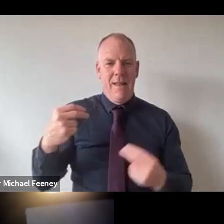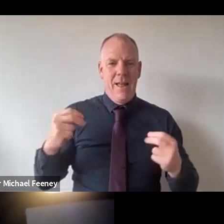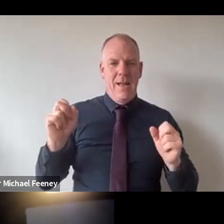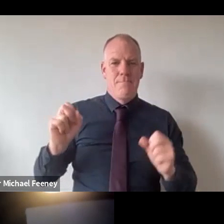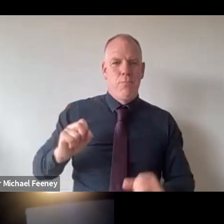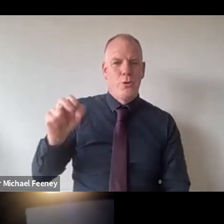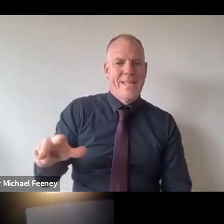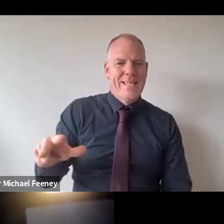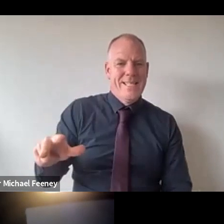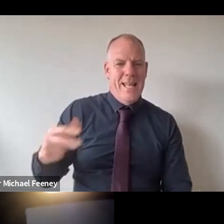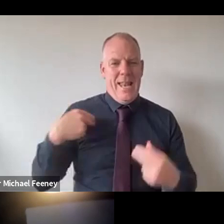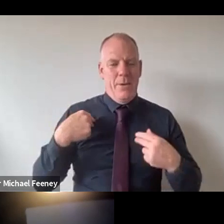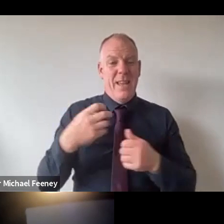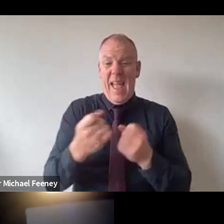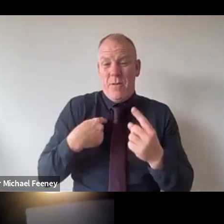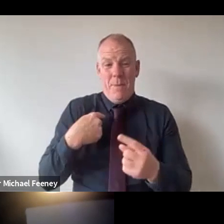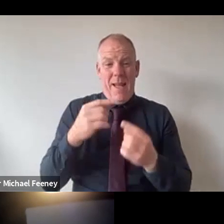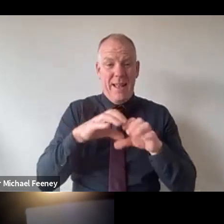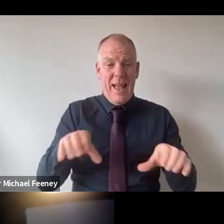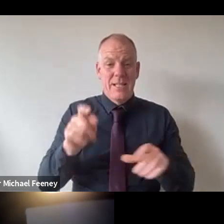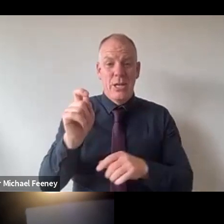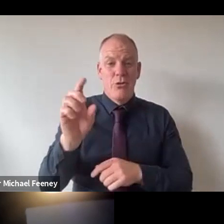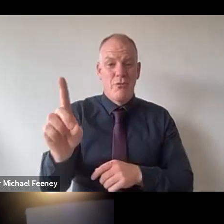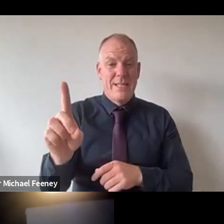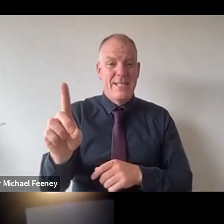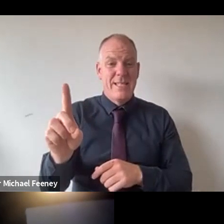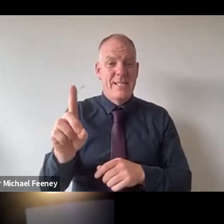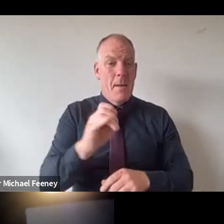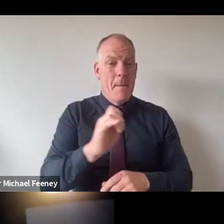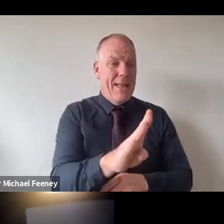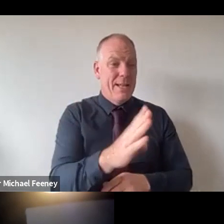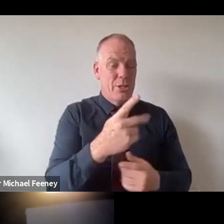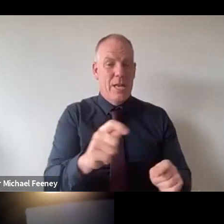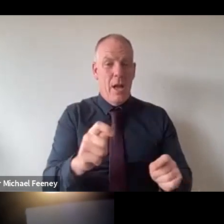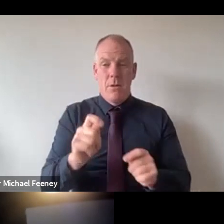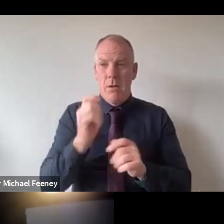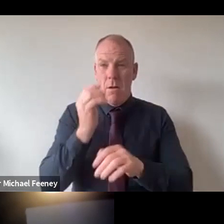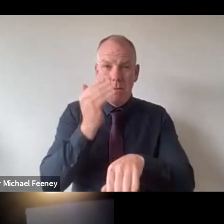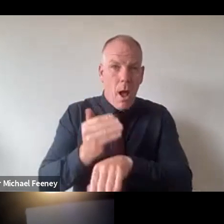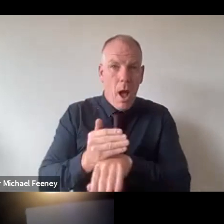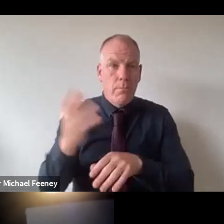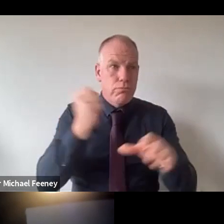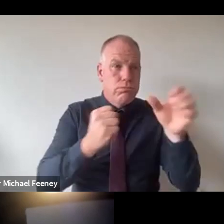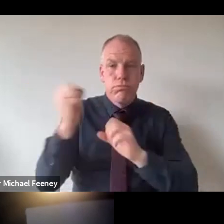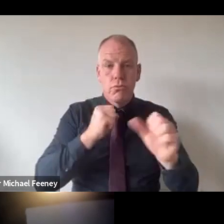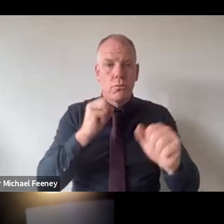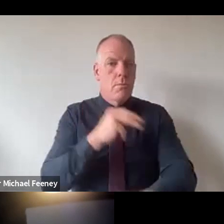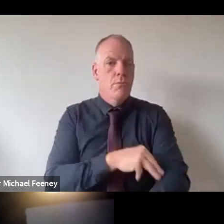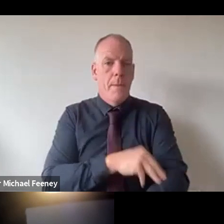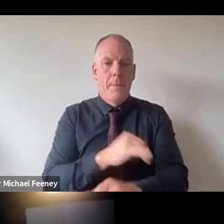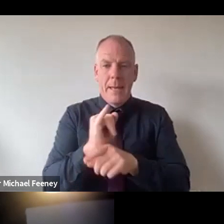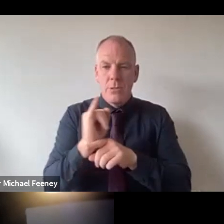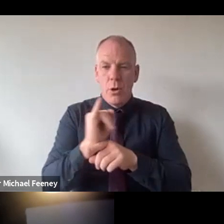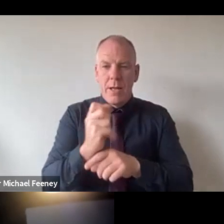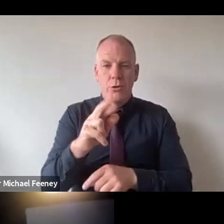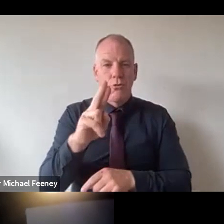in my class in Trinity and in Blanchardstown, they were moving quickly into employment. They were able to easily get into like internships as well, to where